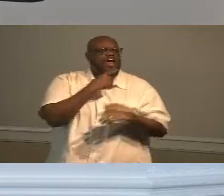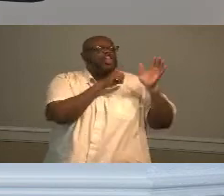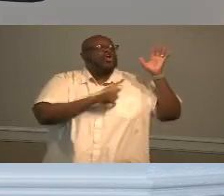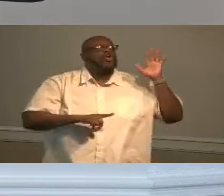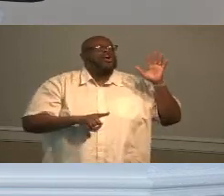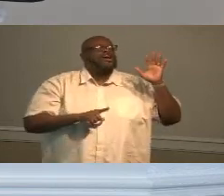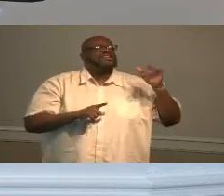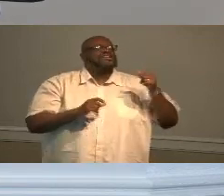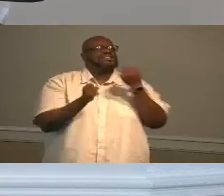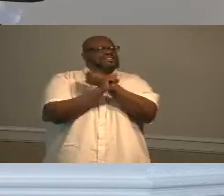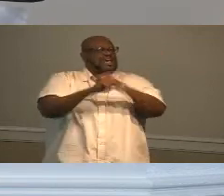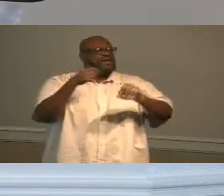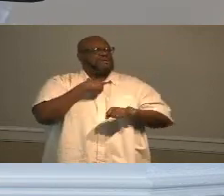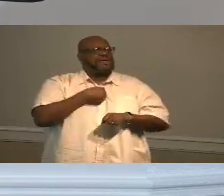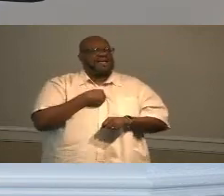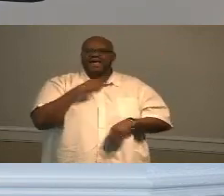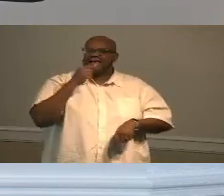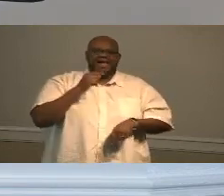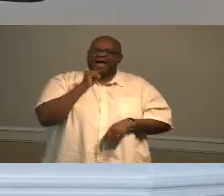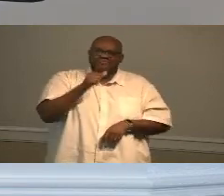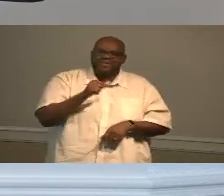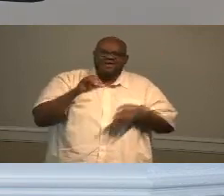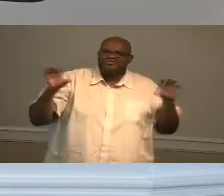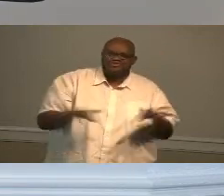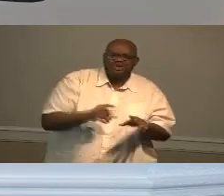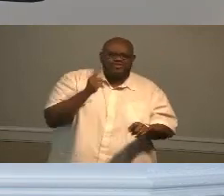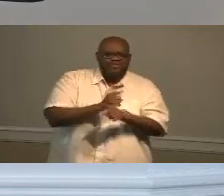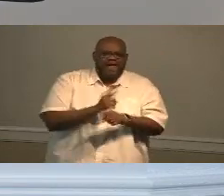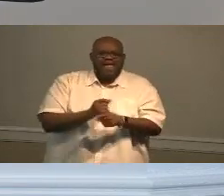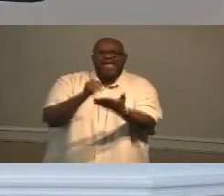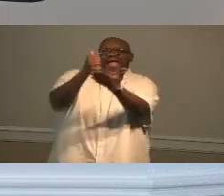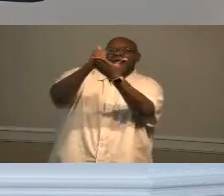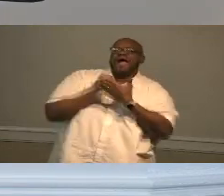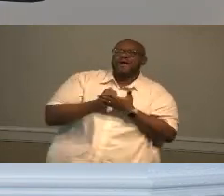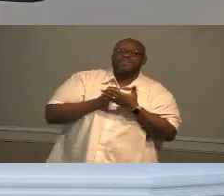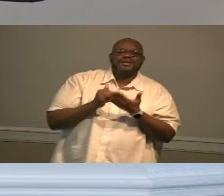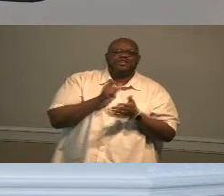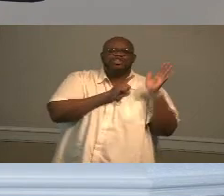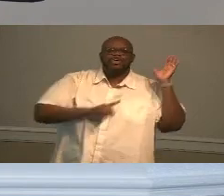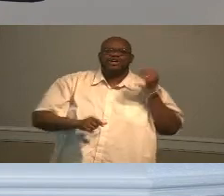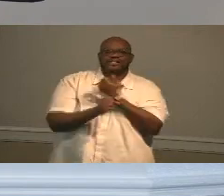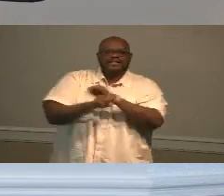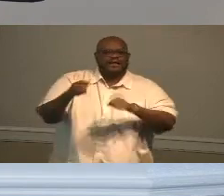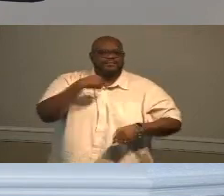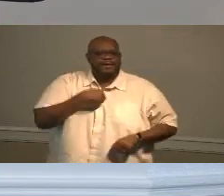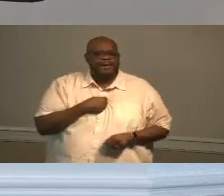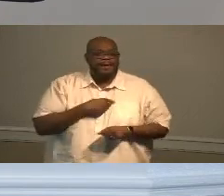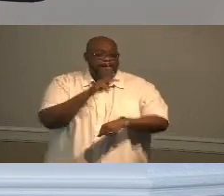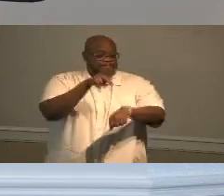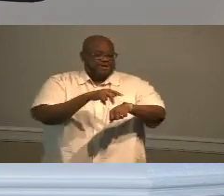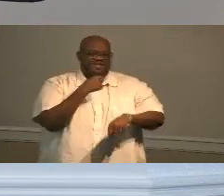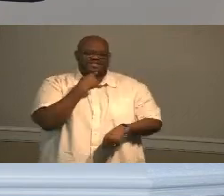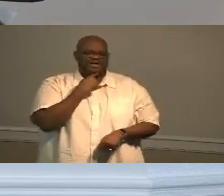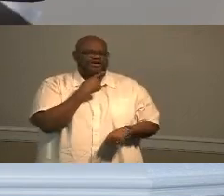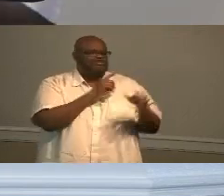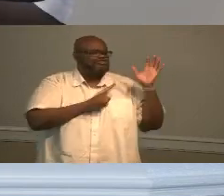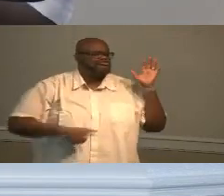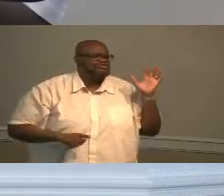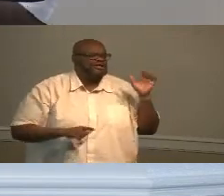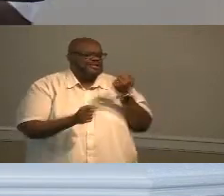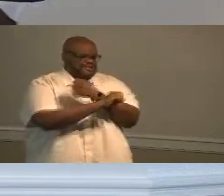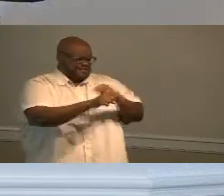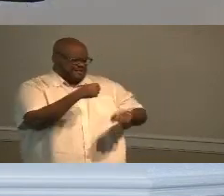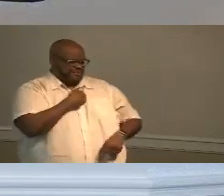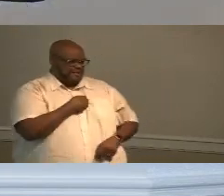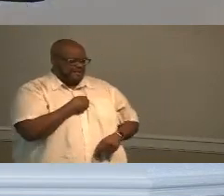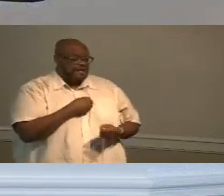it. I can't make it. It's not working. I need help. Lord, save me. Peter said, Lord, save me.